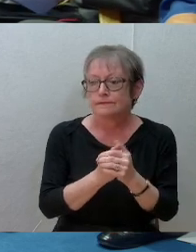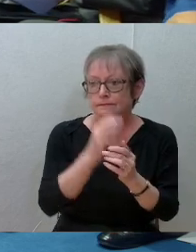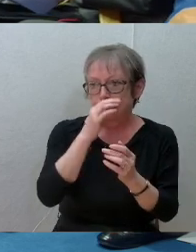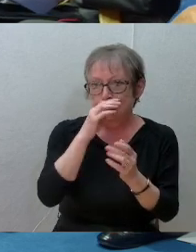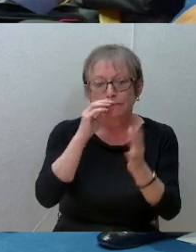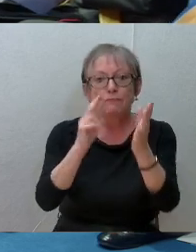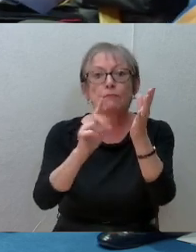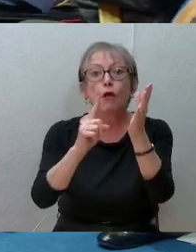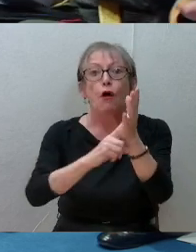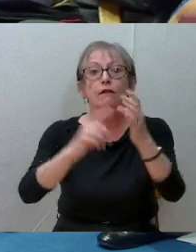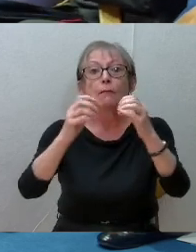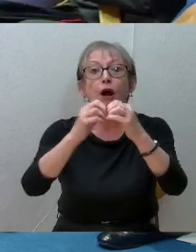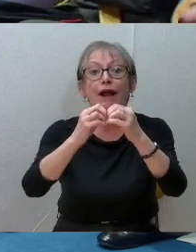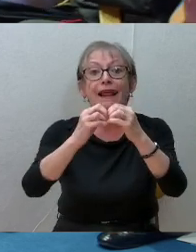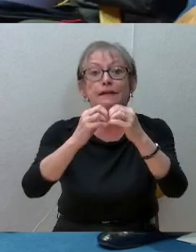Lauren Barclay.